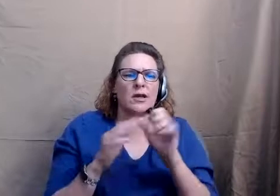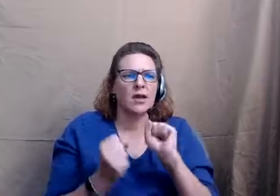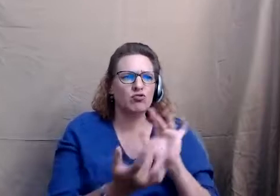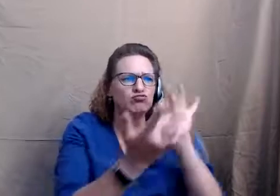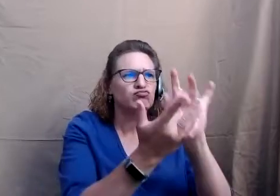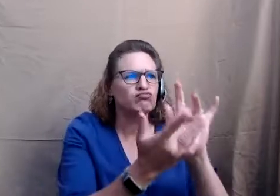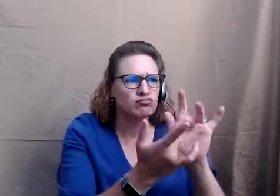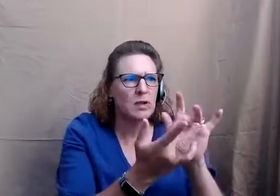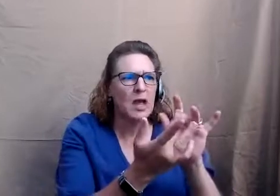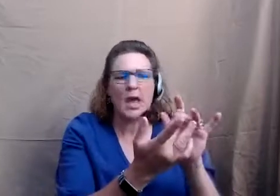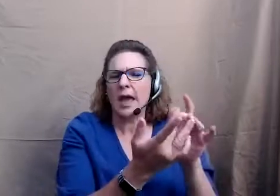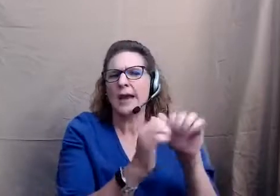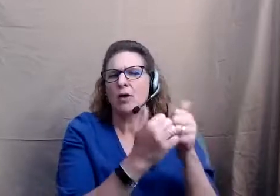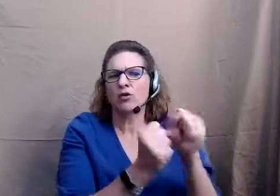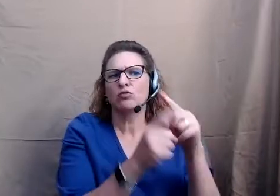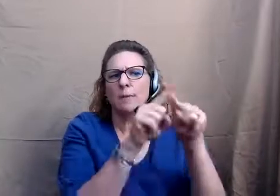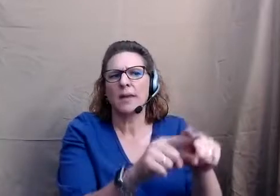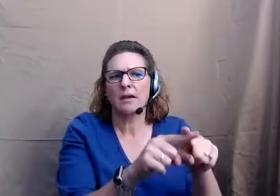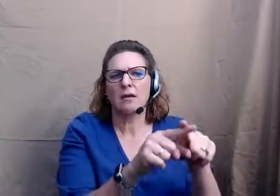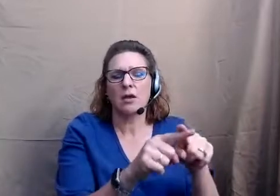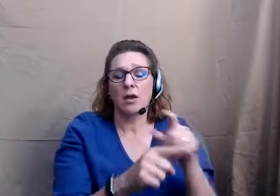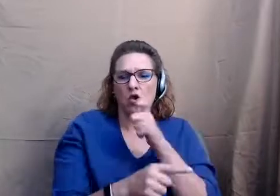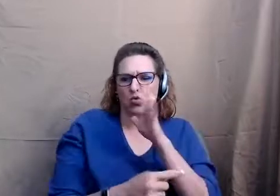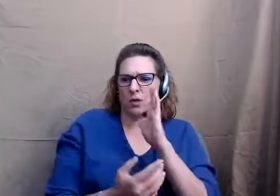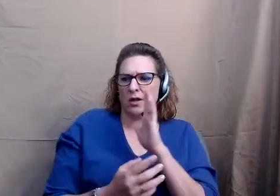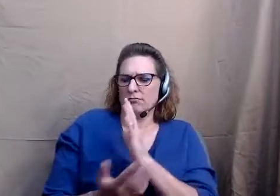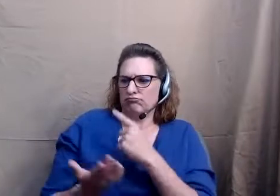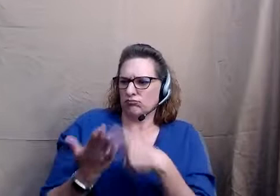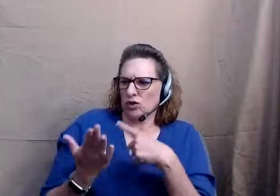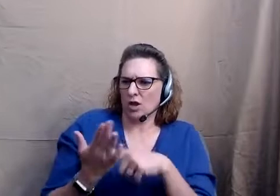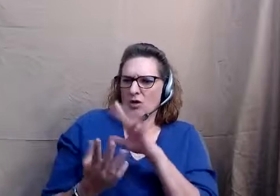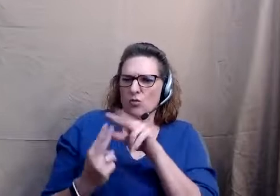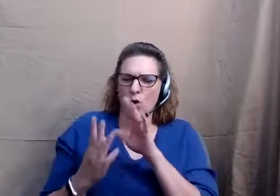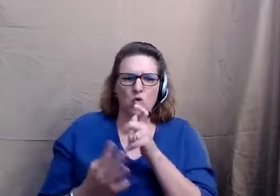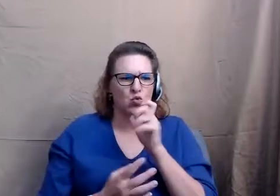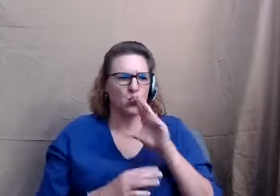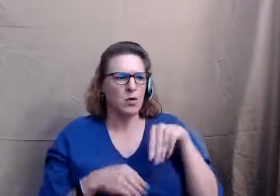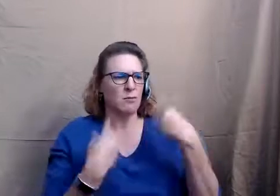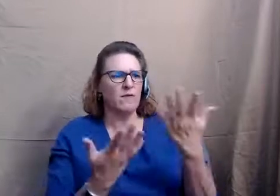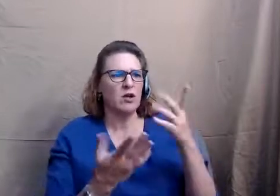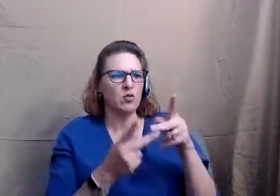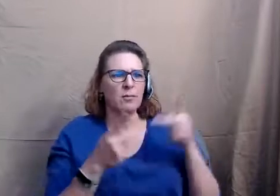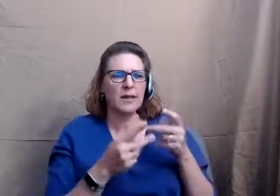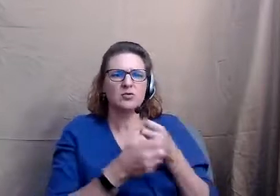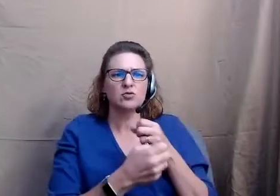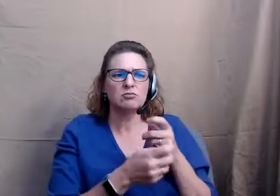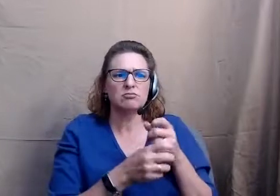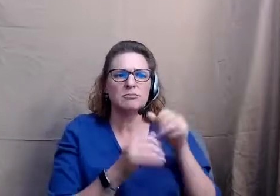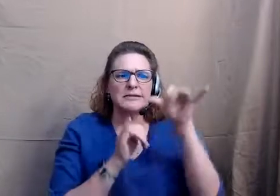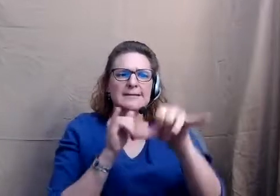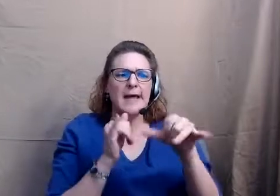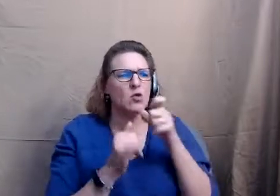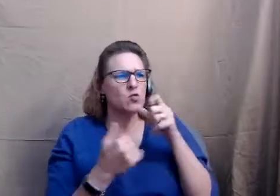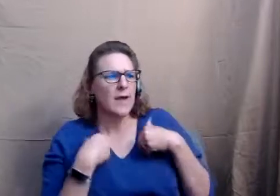rely on them for? Who will talk to your partner? Who will give you a place to stay? Who has extra money if you need it? Who will